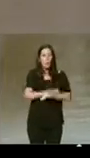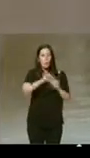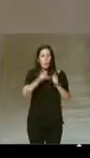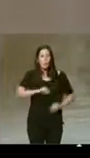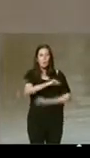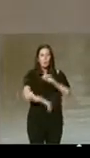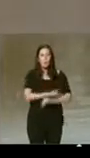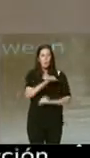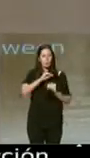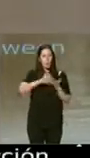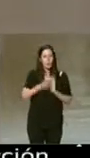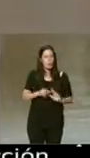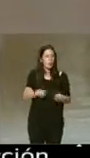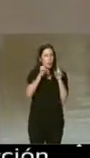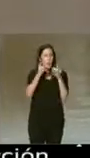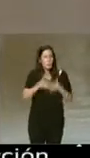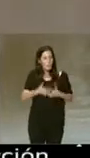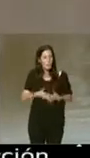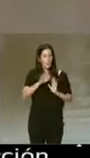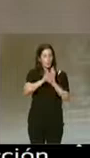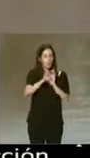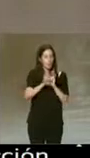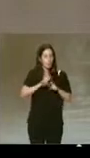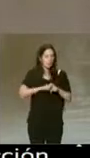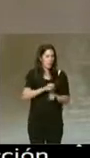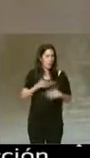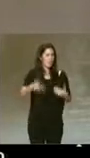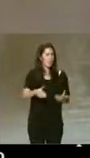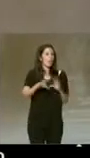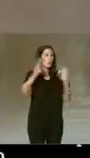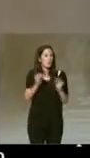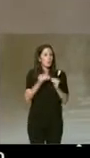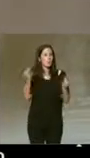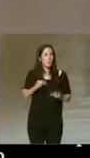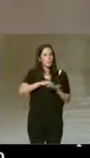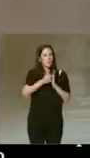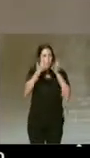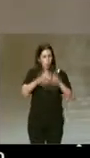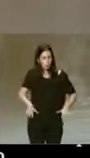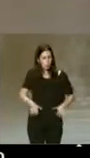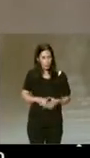and technologies, whether it's machines or softwares,